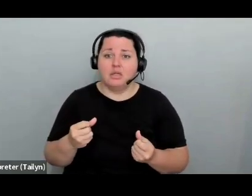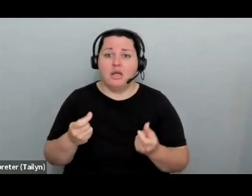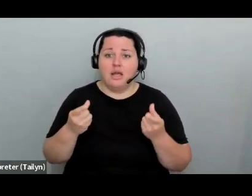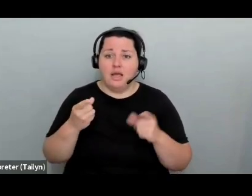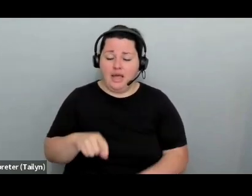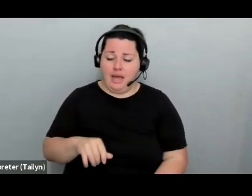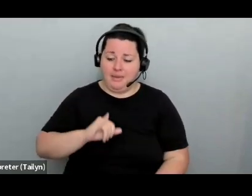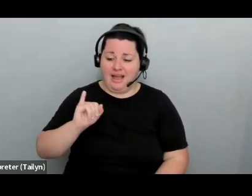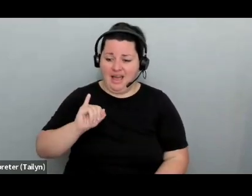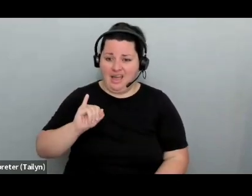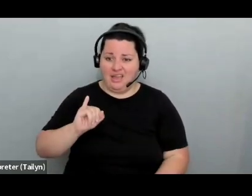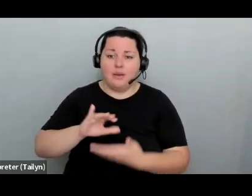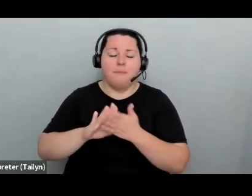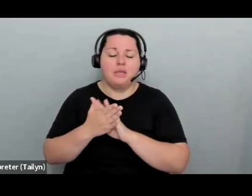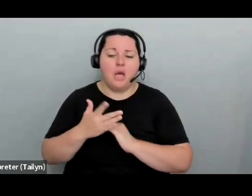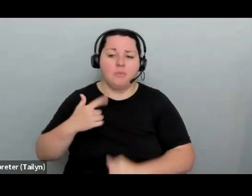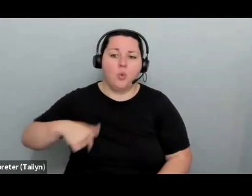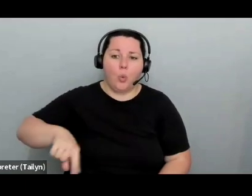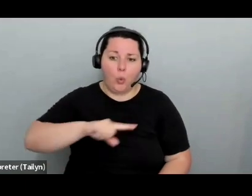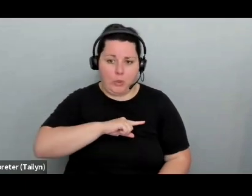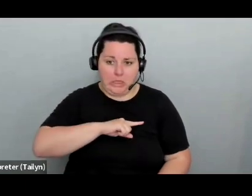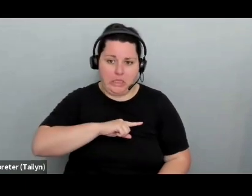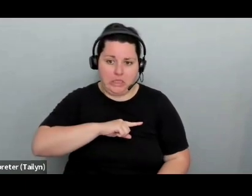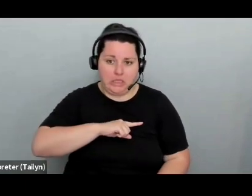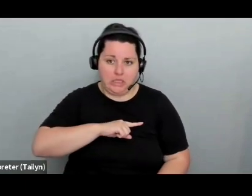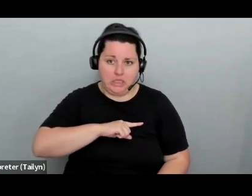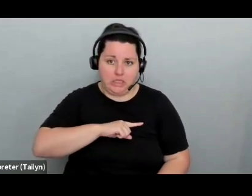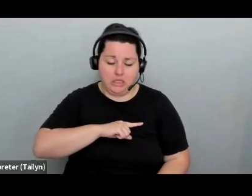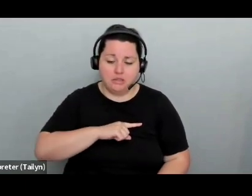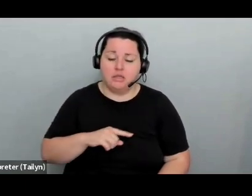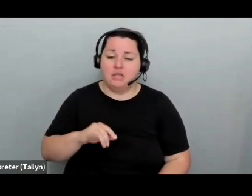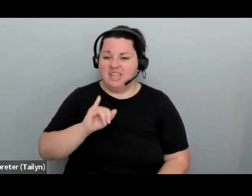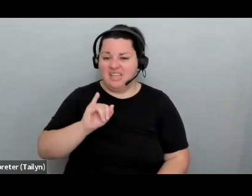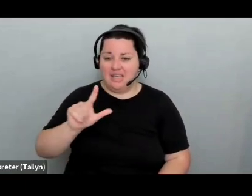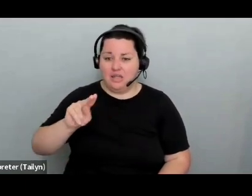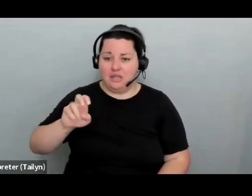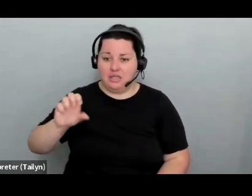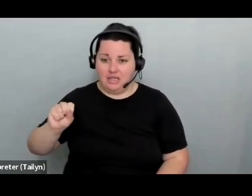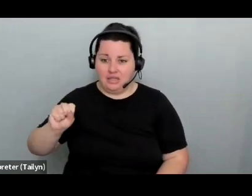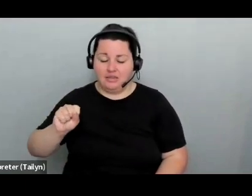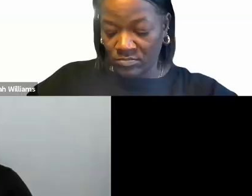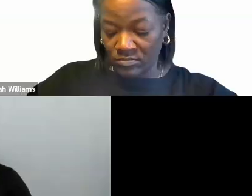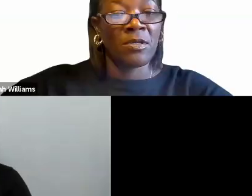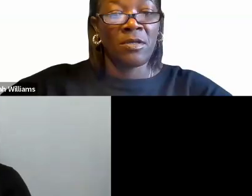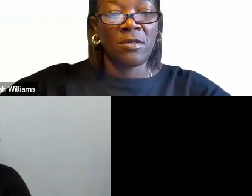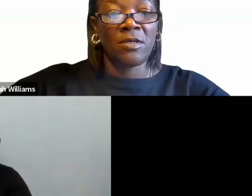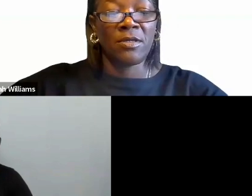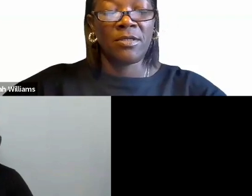replaced with we, illness becomes wellness. Thank you.